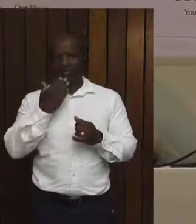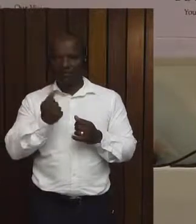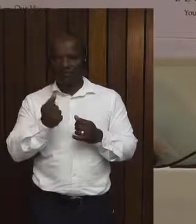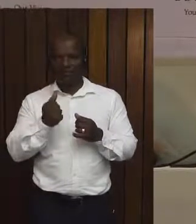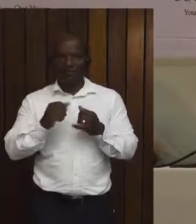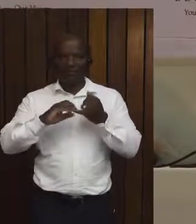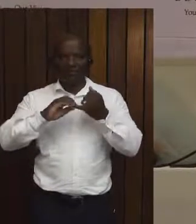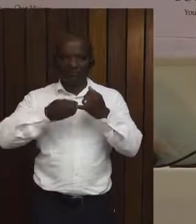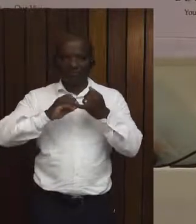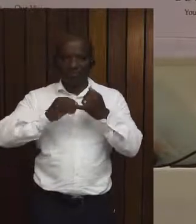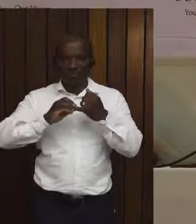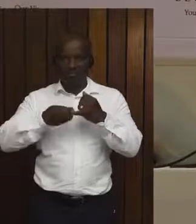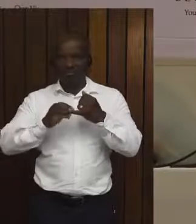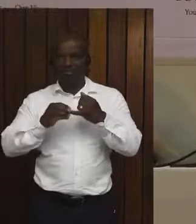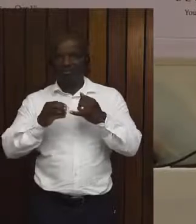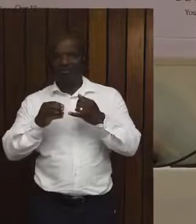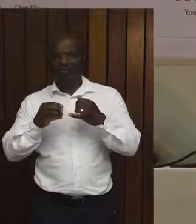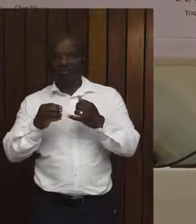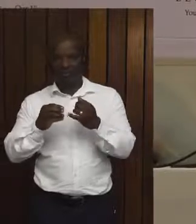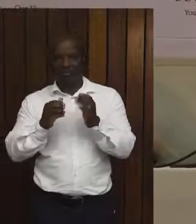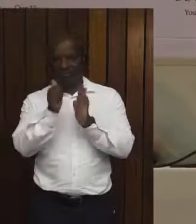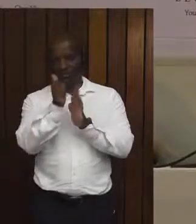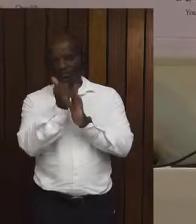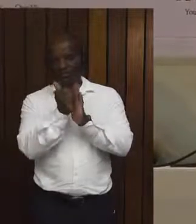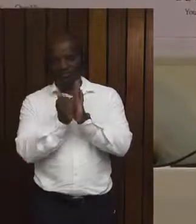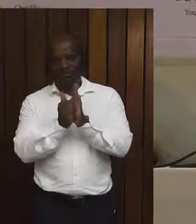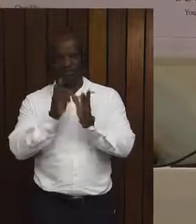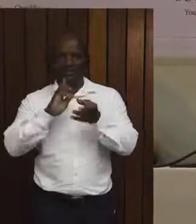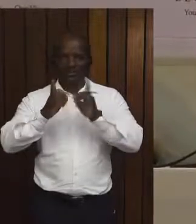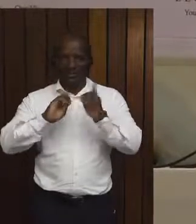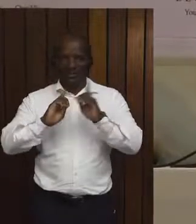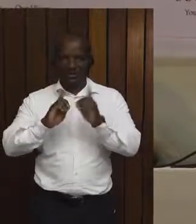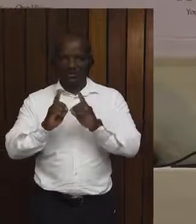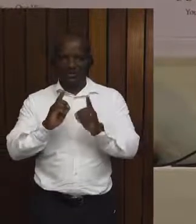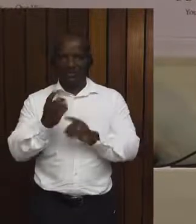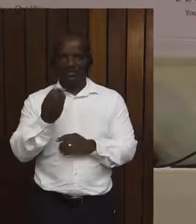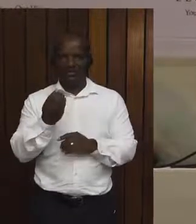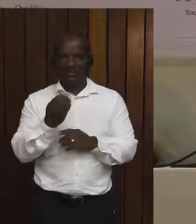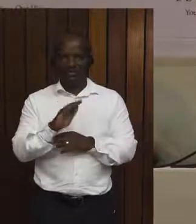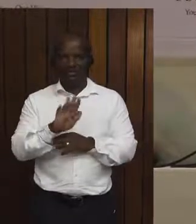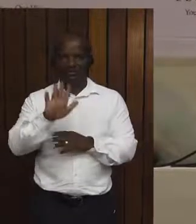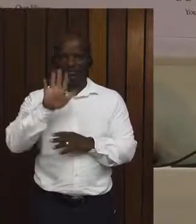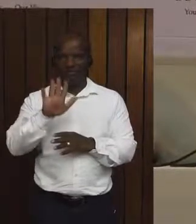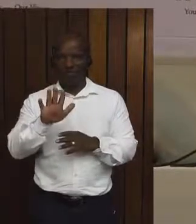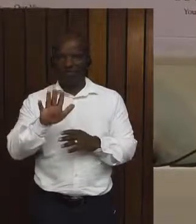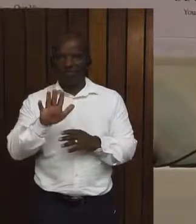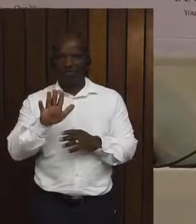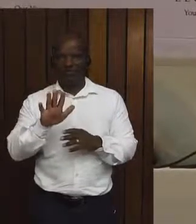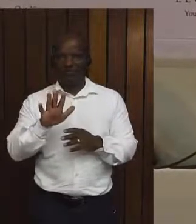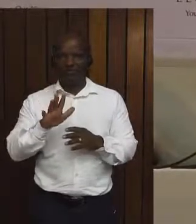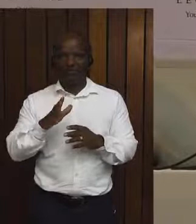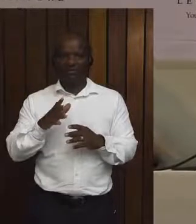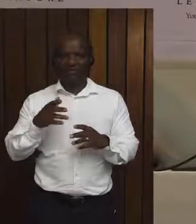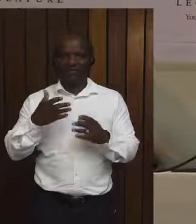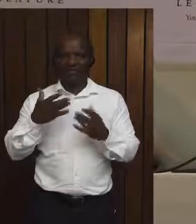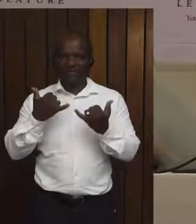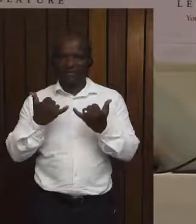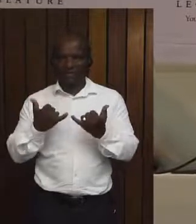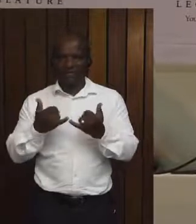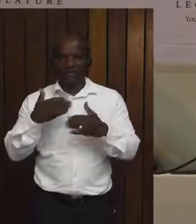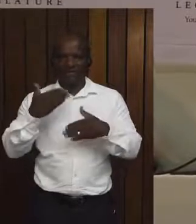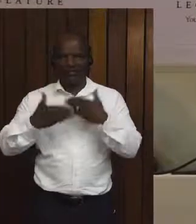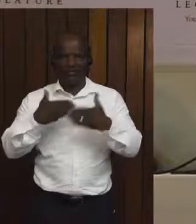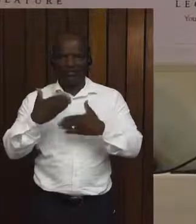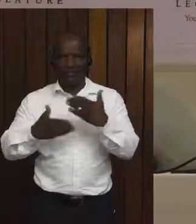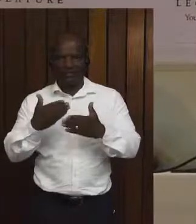agenda, and that is a presentation of the research